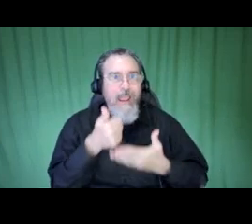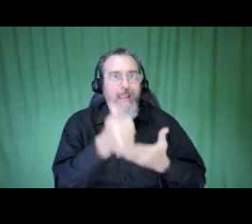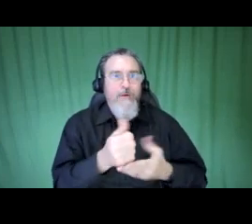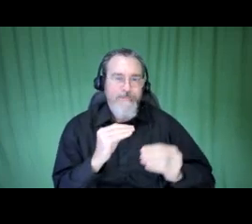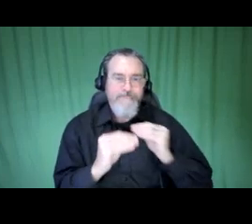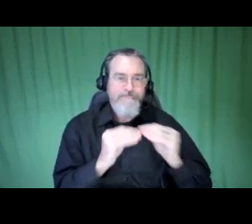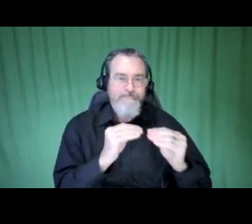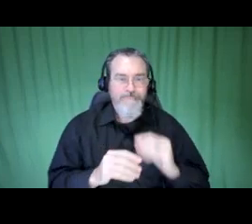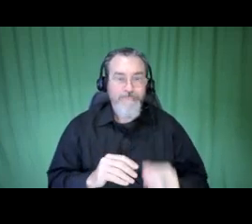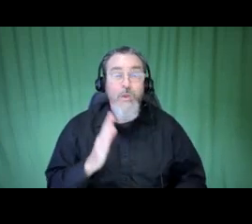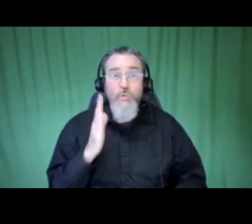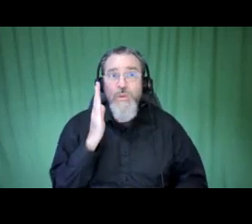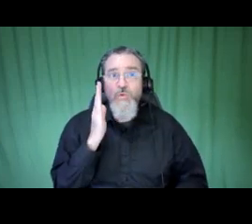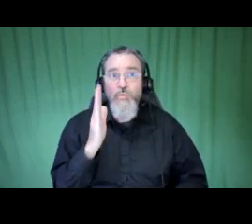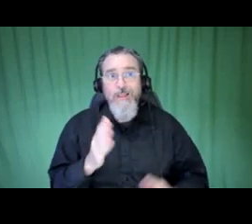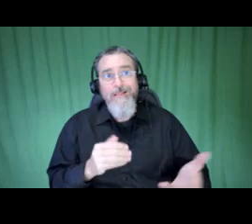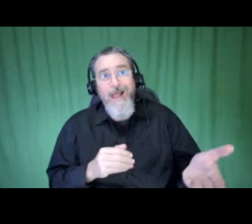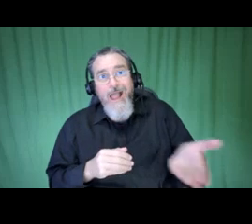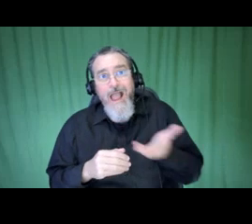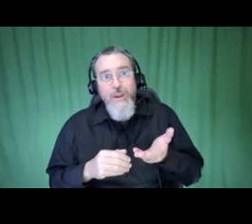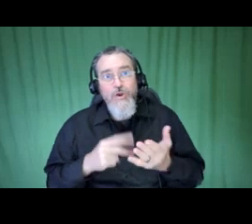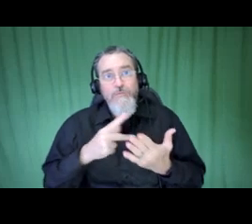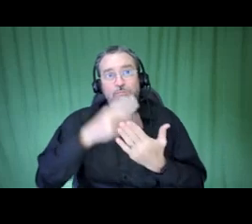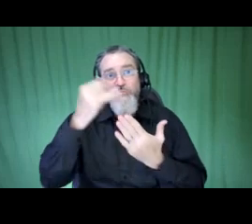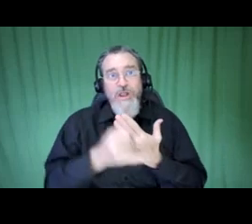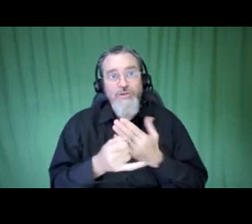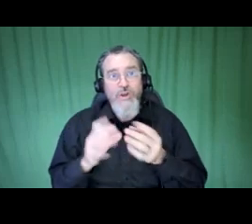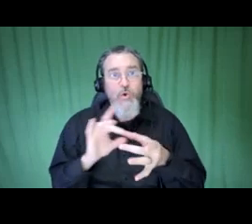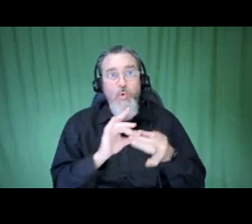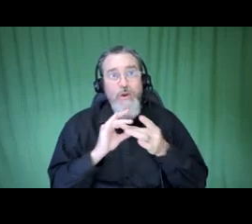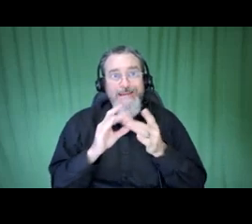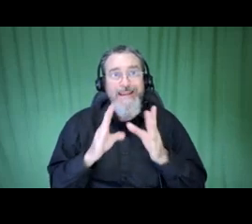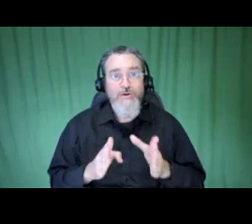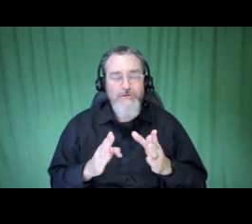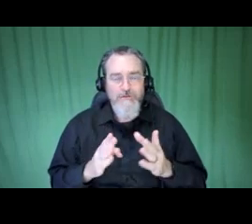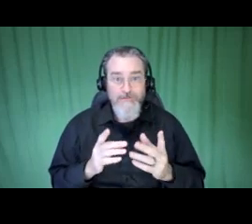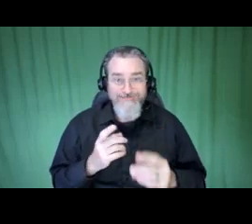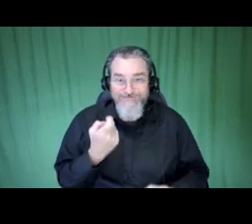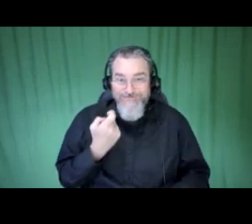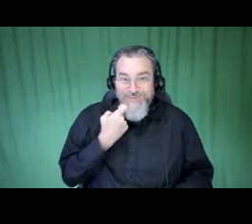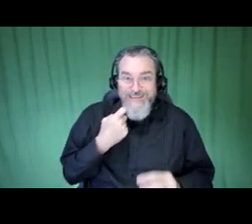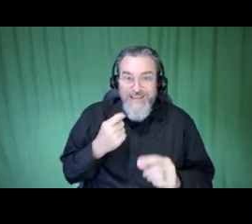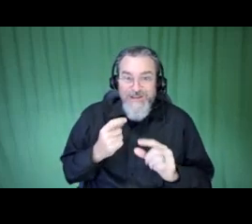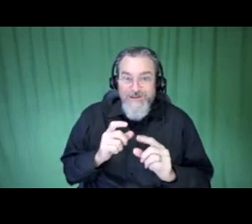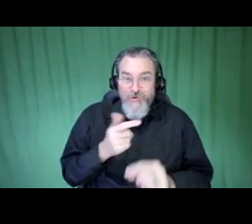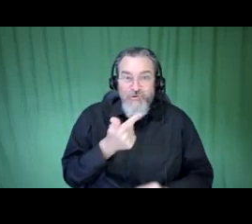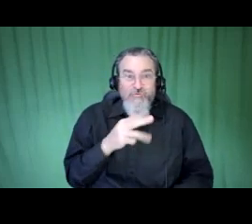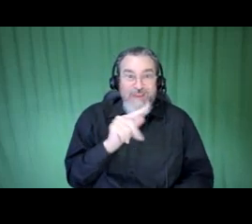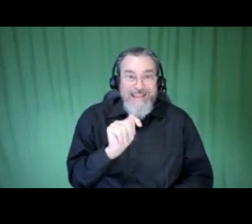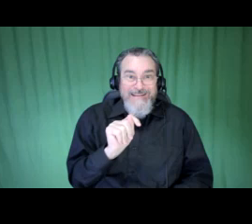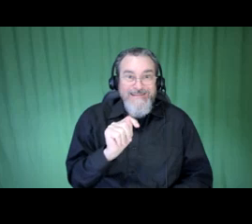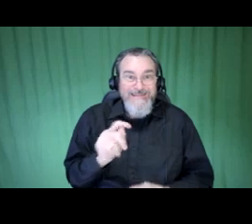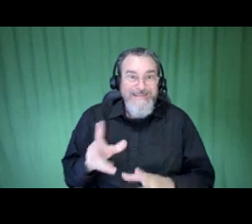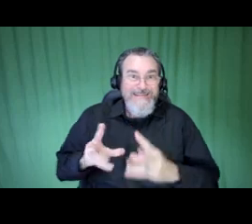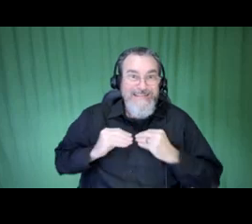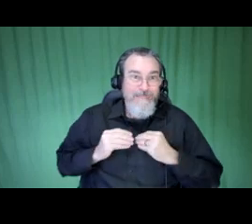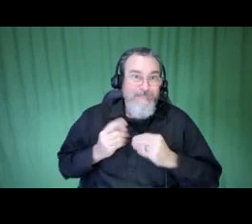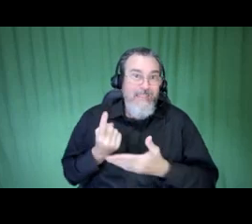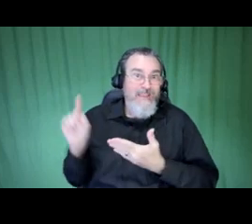project coordinator, but UH just accepted this grant like last week. So we're not quite to that point of hiring yet. Next slide,